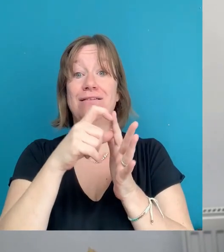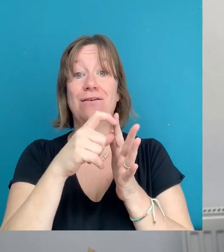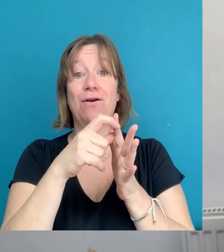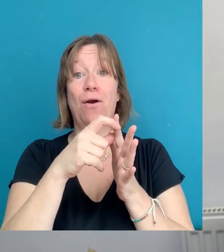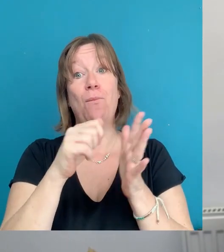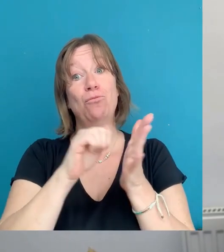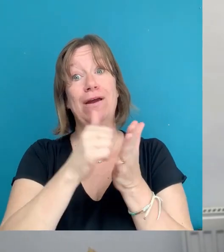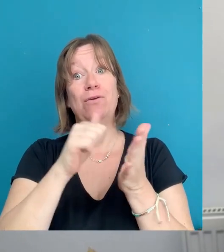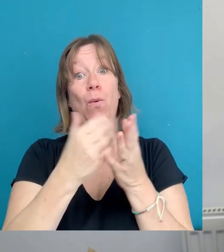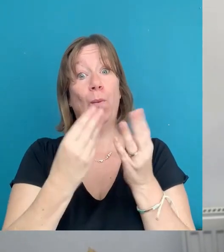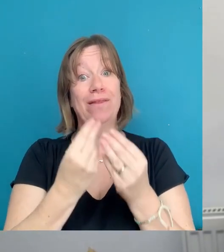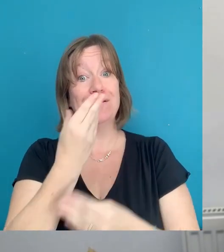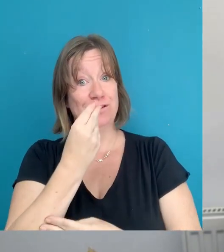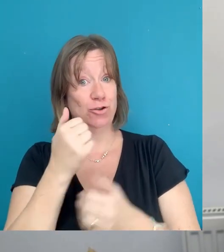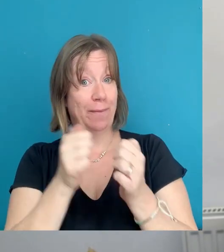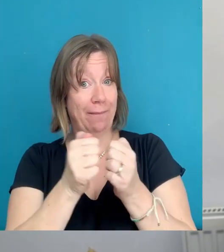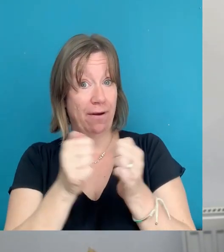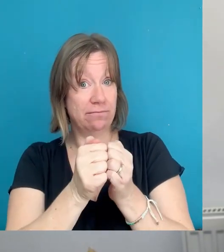tissue paper.